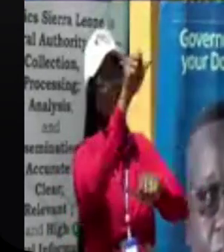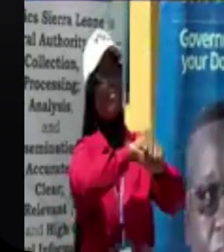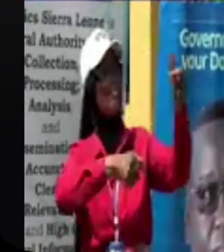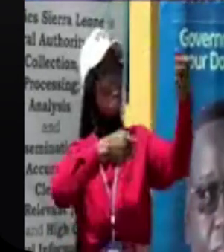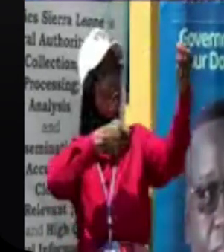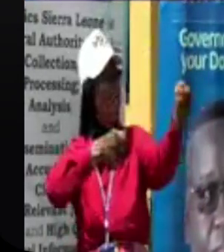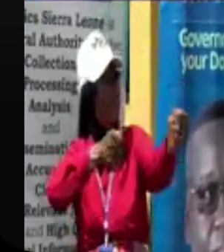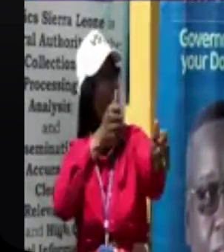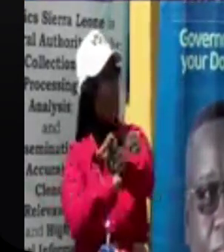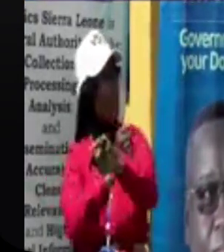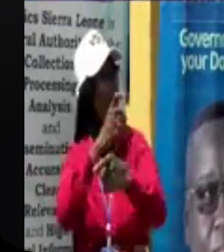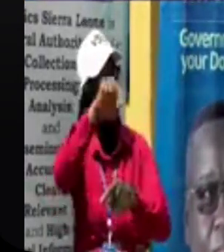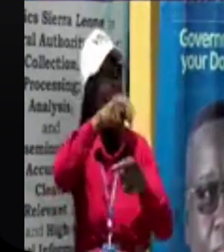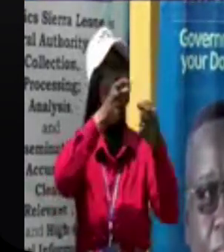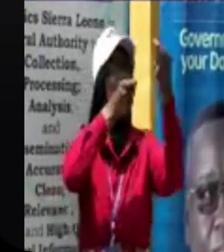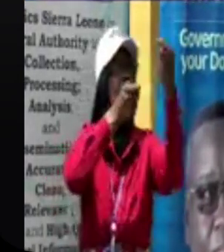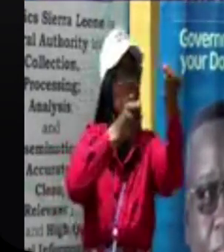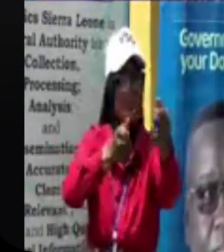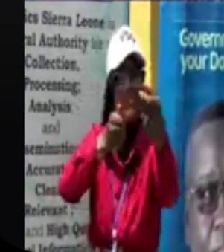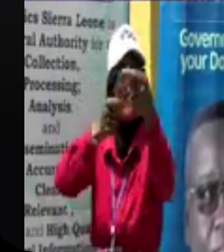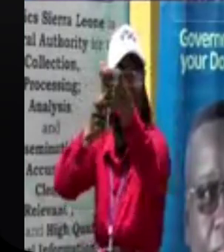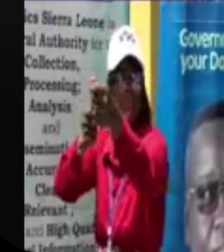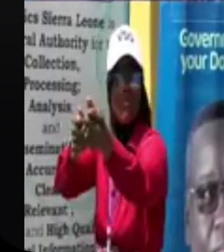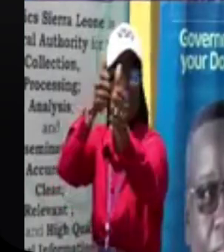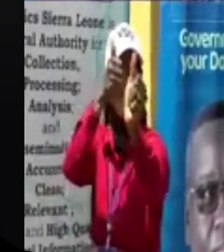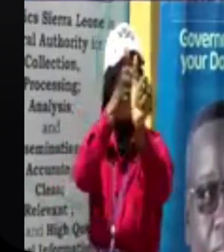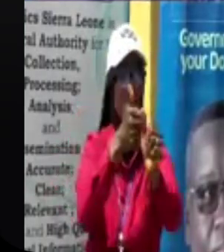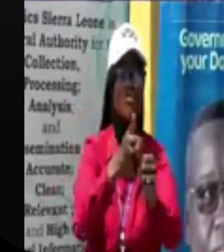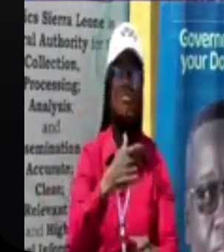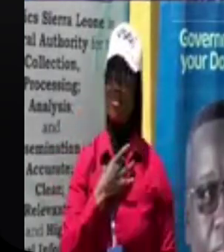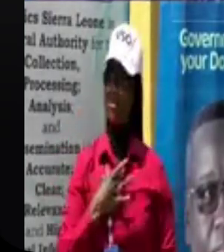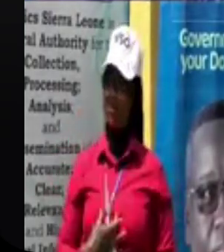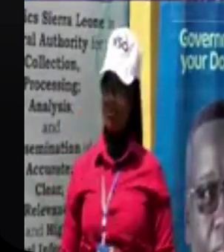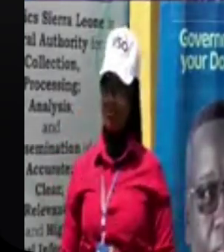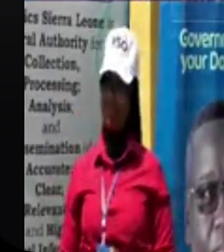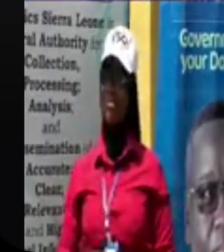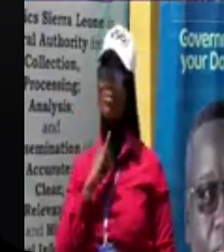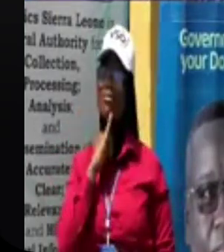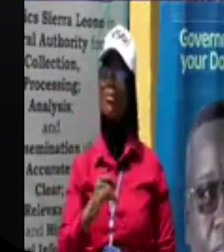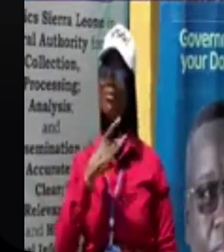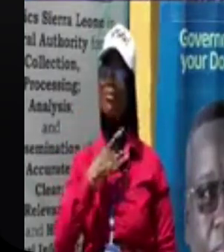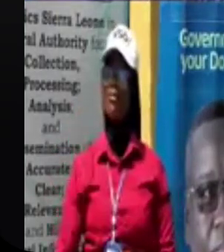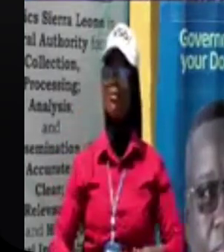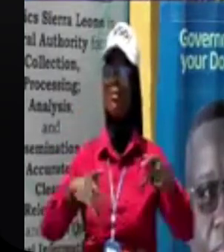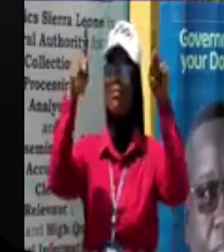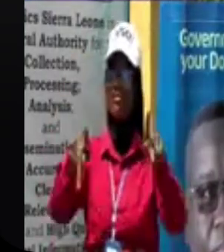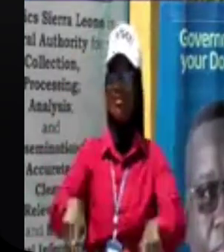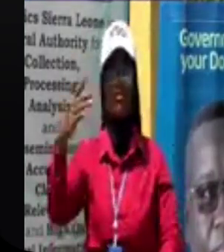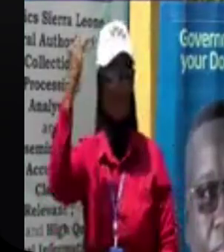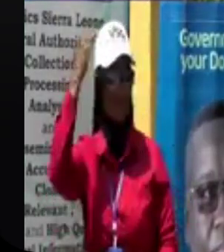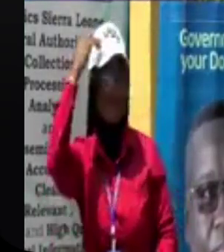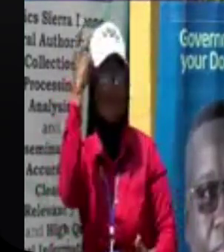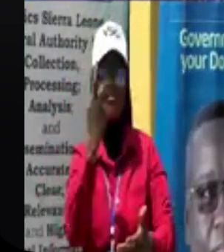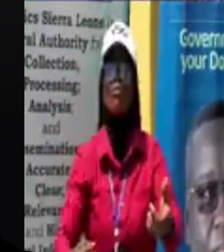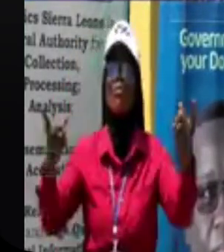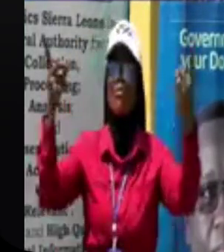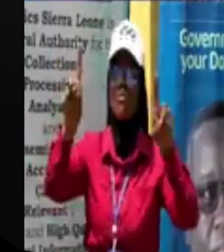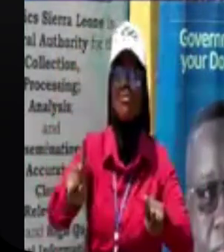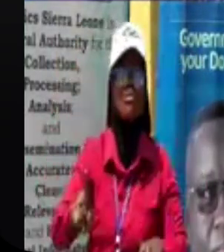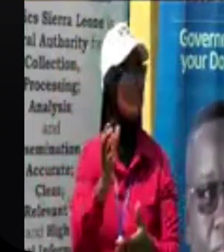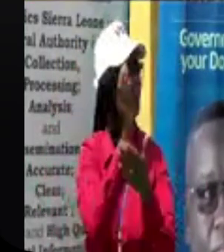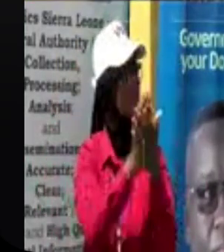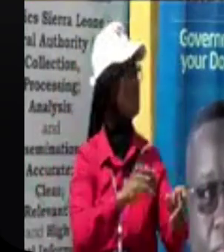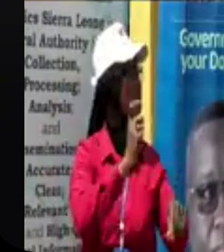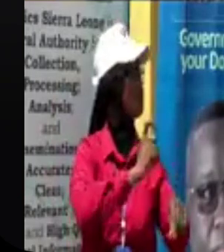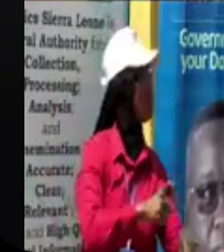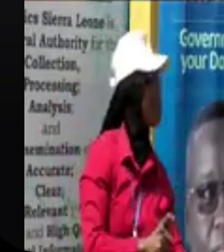need for feed yourself. You know, they say, hungry man, angry person. And you know what can happen, even then, Albala will sometimes so